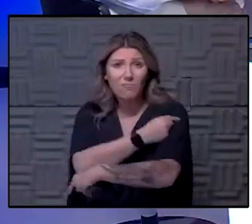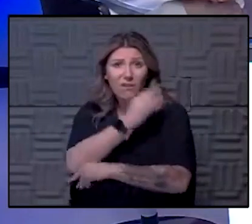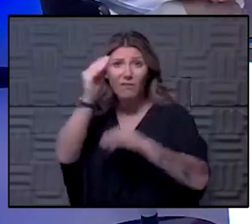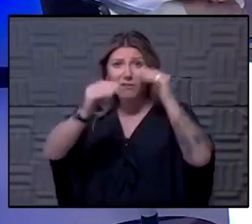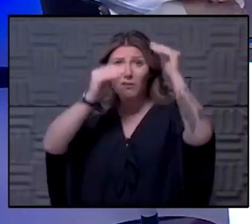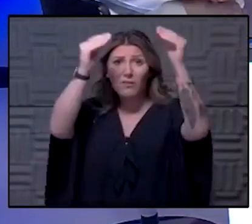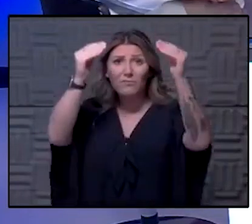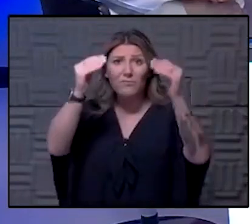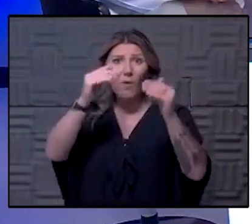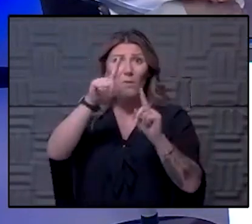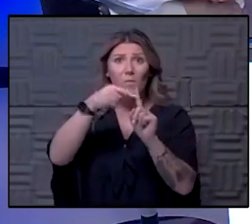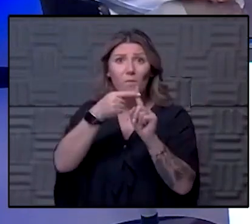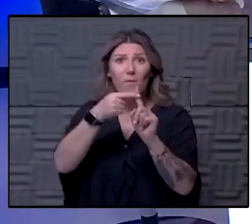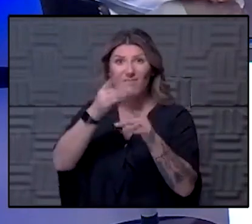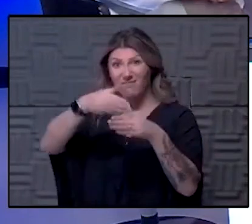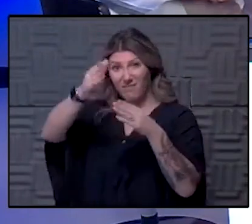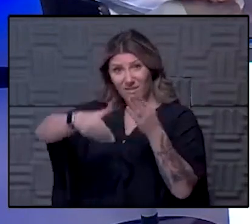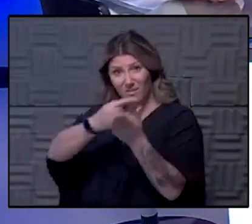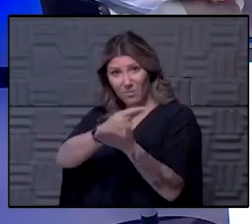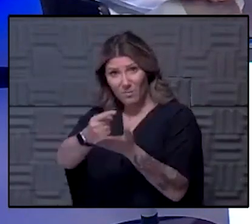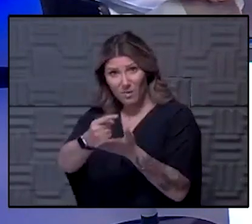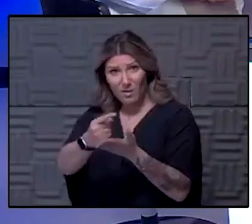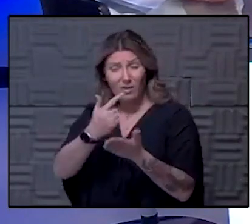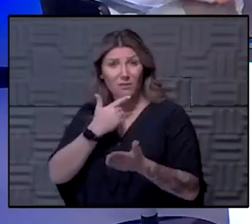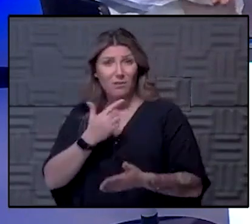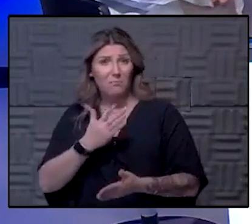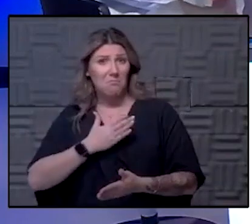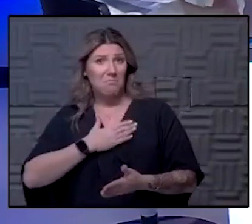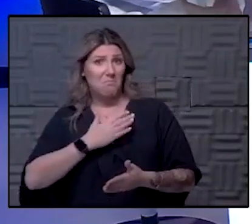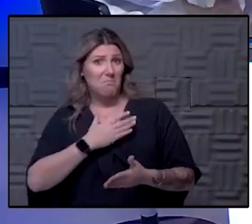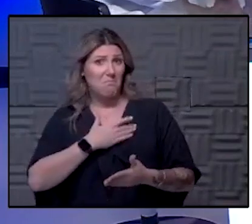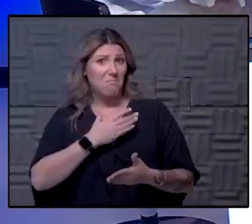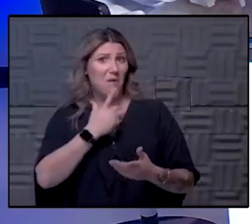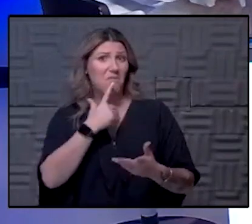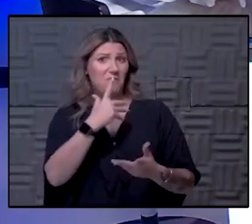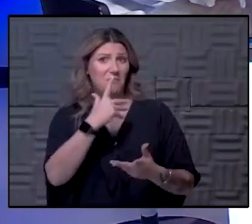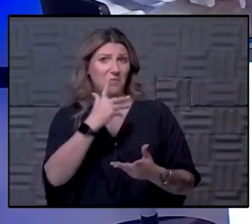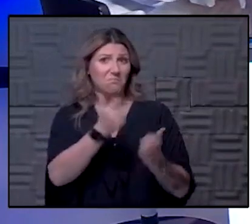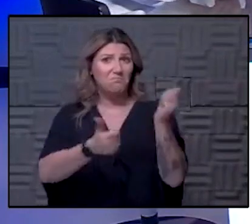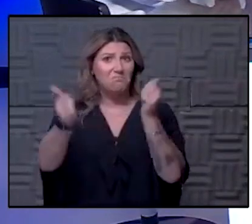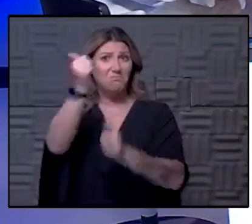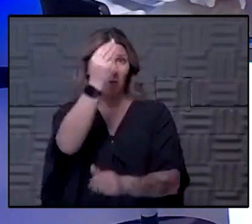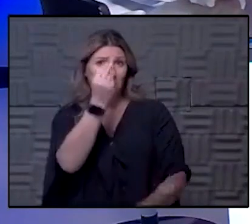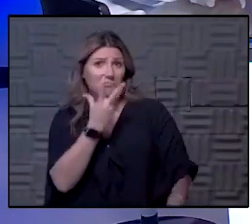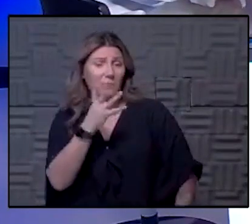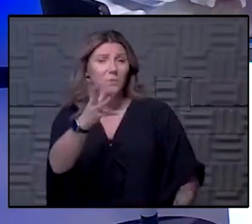by the end of the week, my producers tell me. I'm curious your thoughts on that, and,